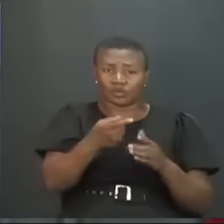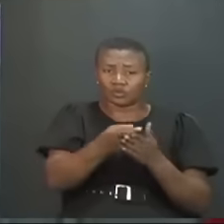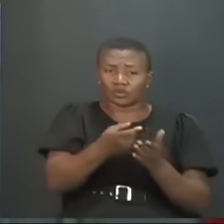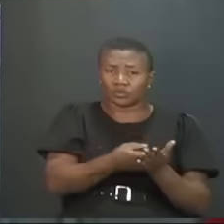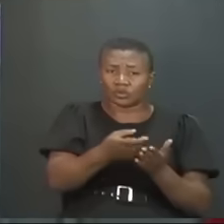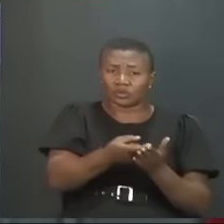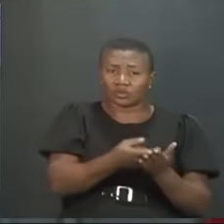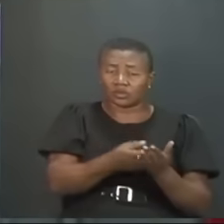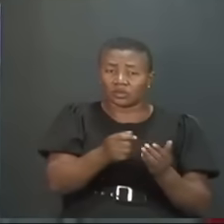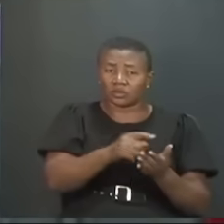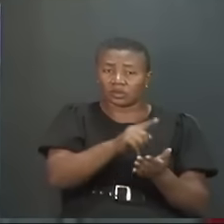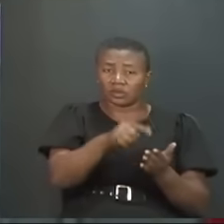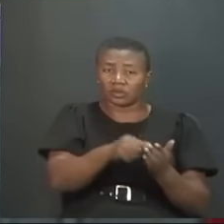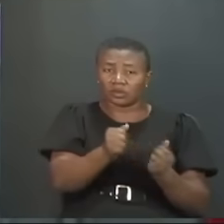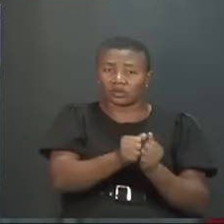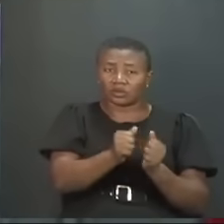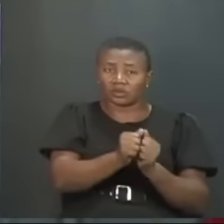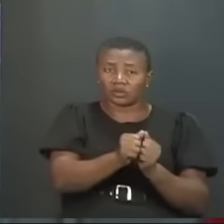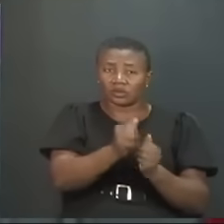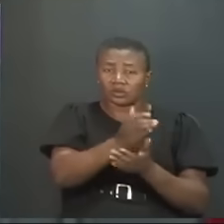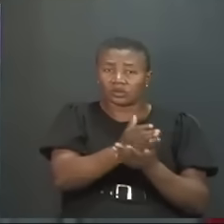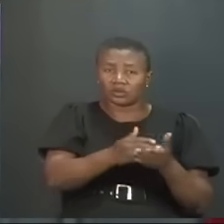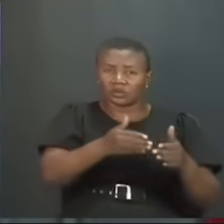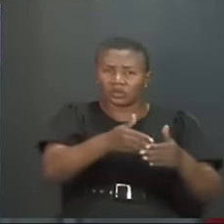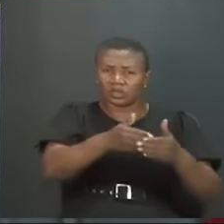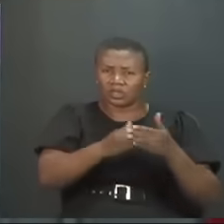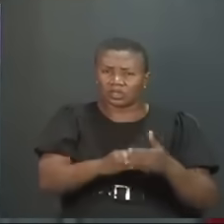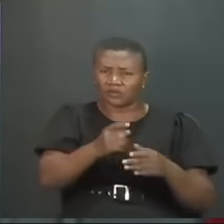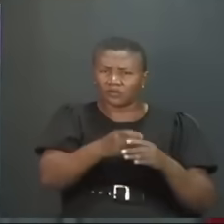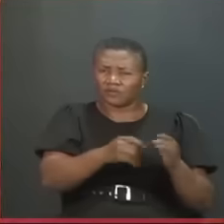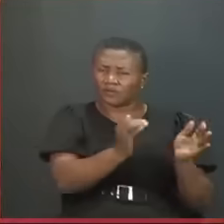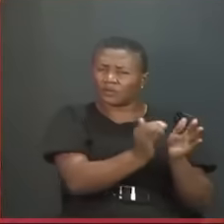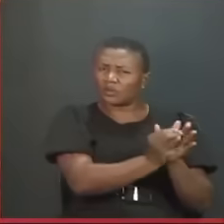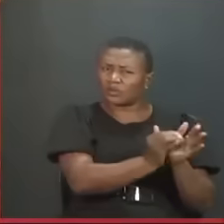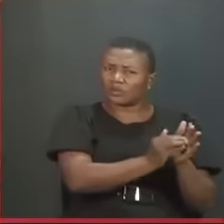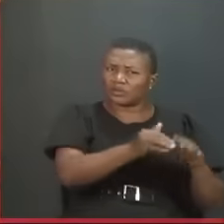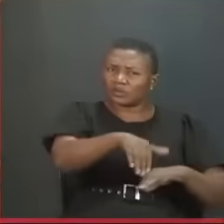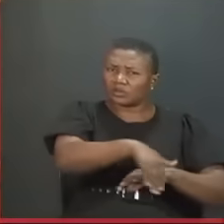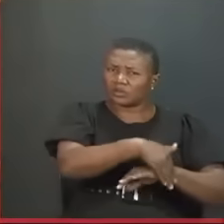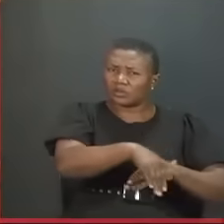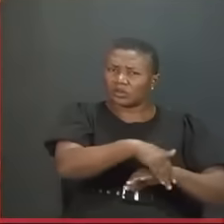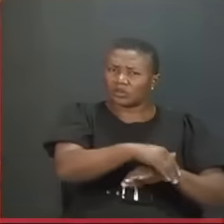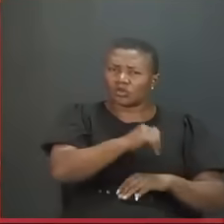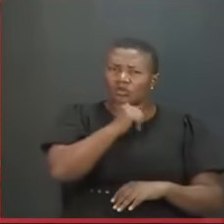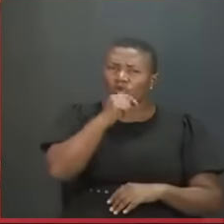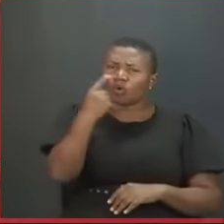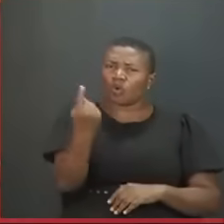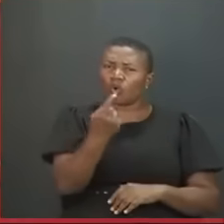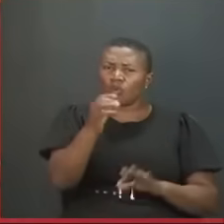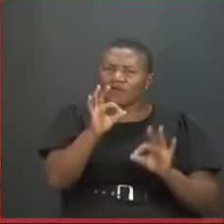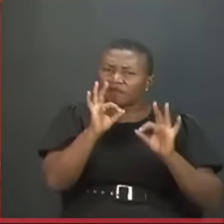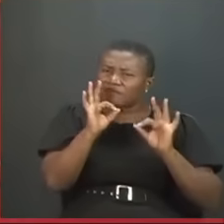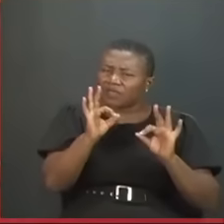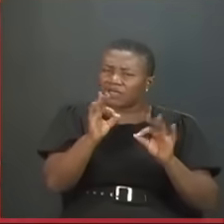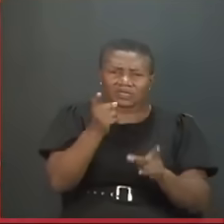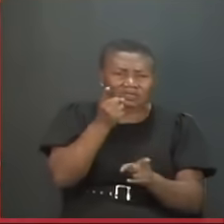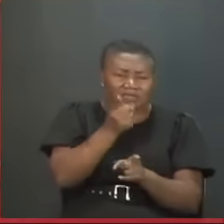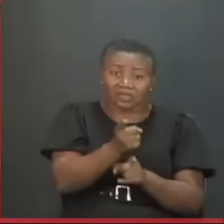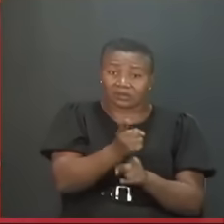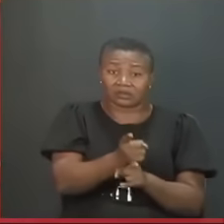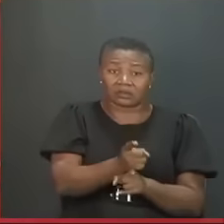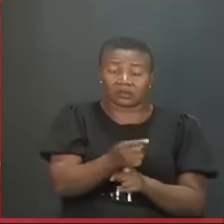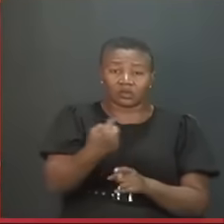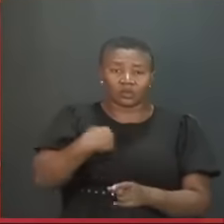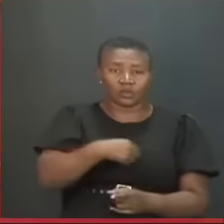some leaders from the minority side, that it is not always fair and just that we